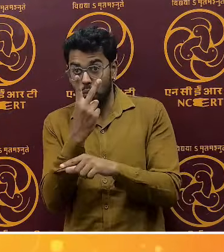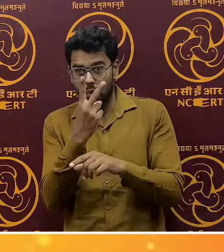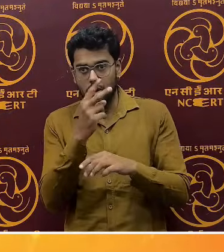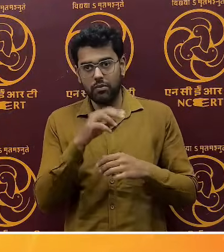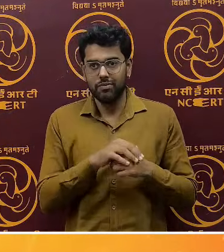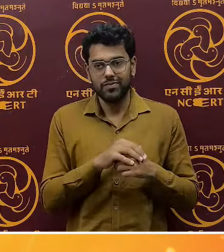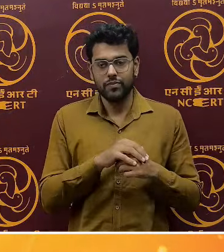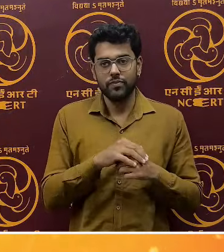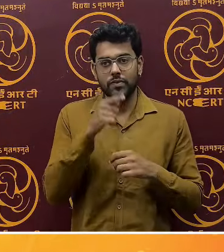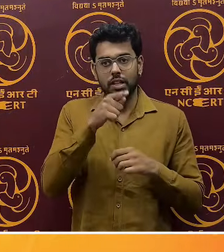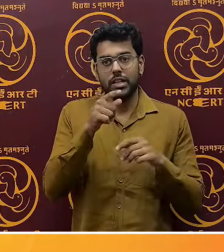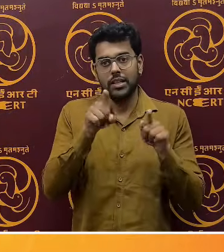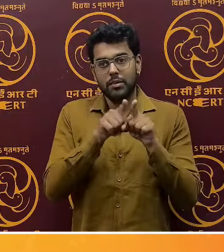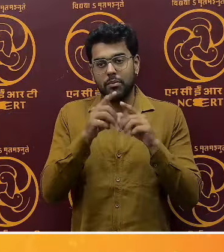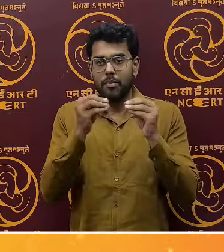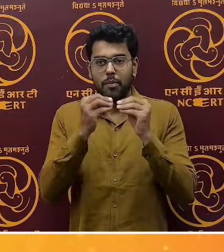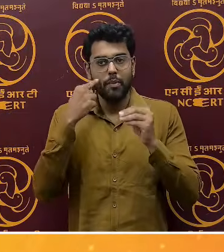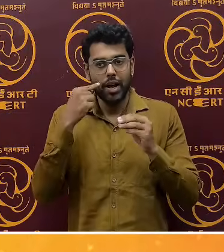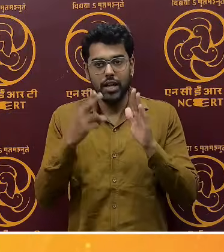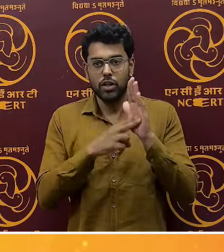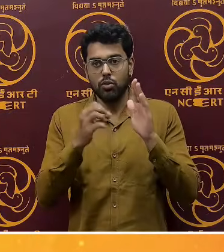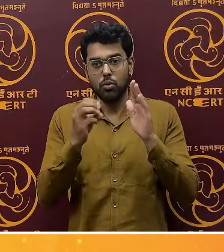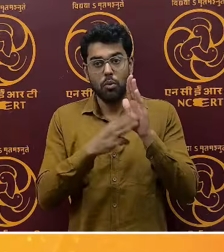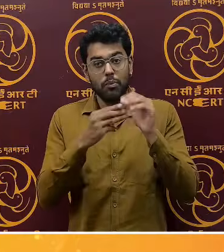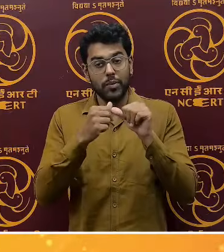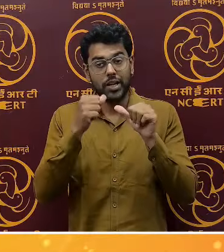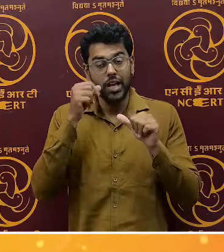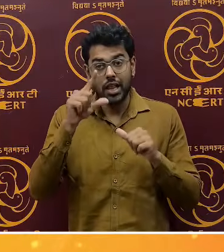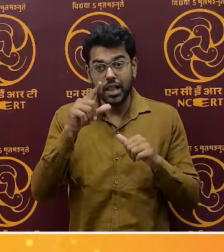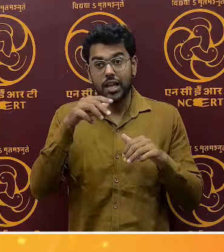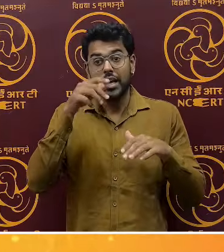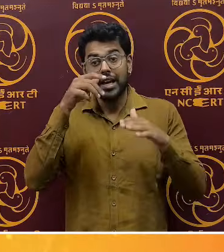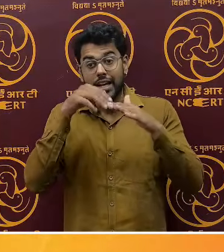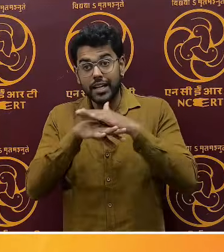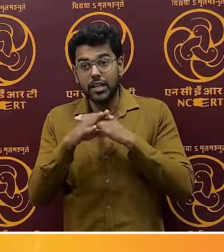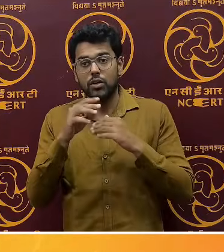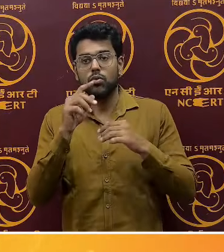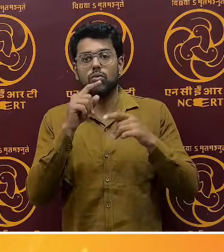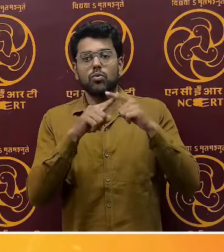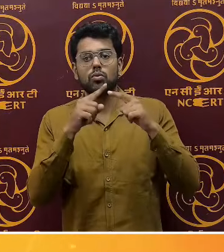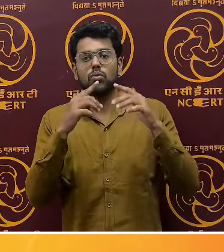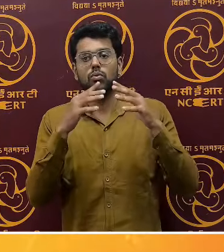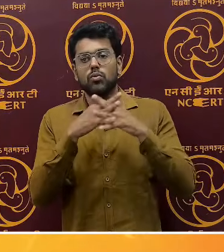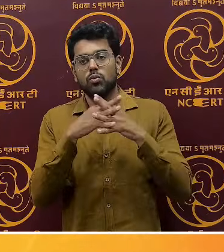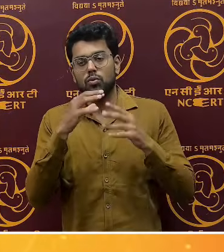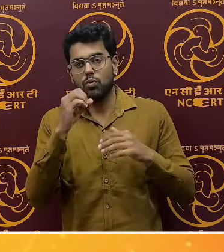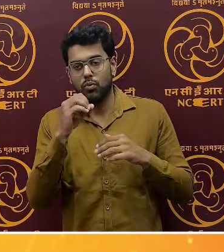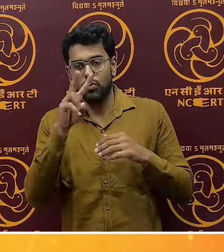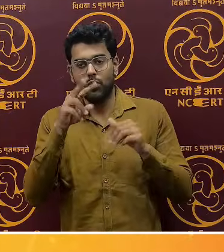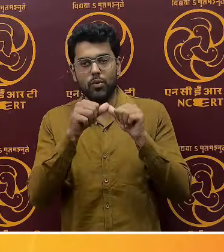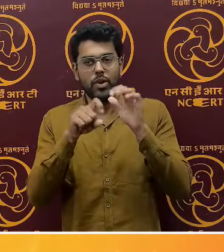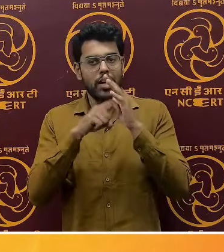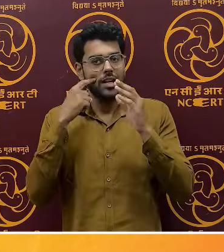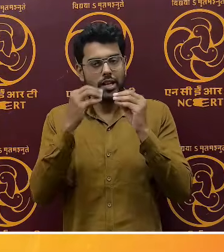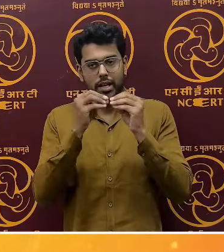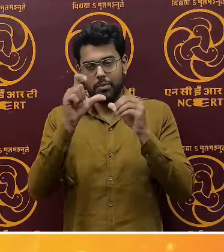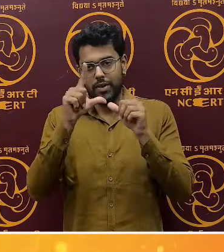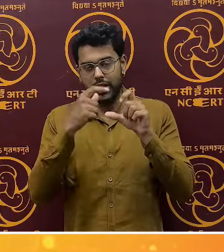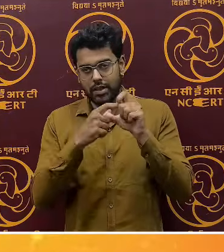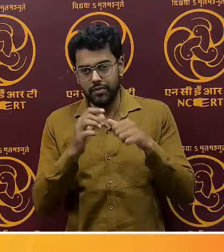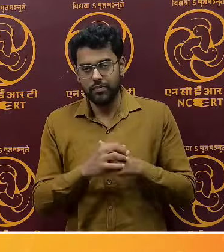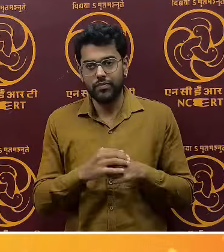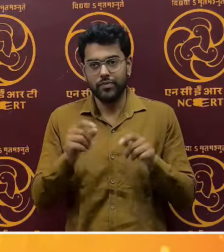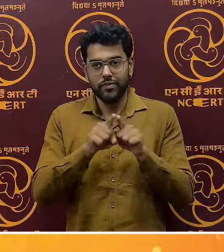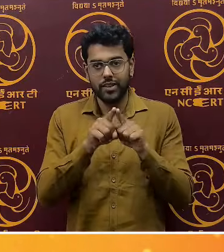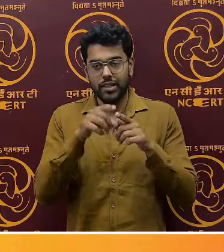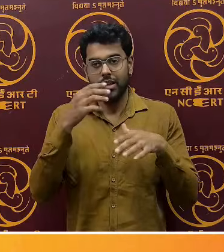So it is known as a binomial in two variables. This is a polynomial or a trinomial. There are three terms. It is known as